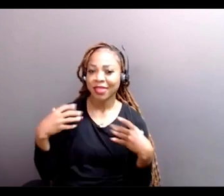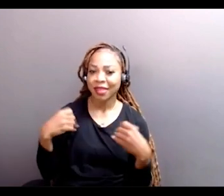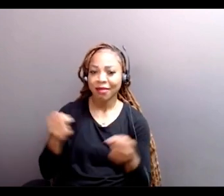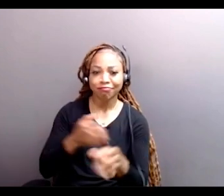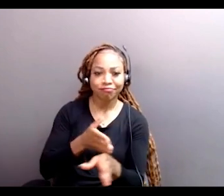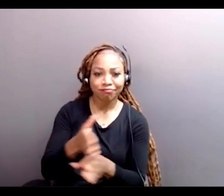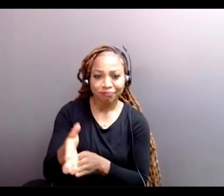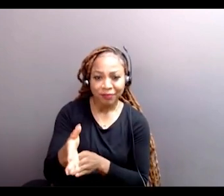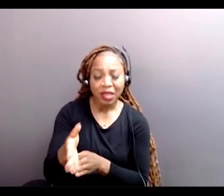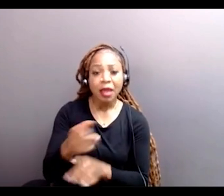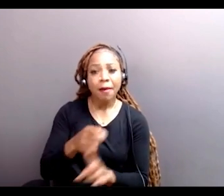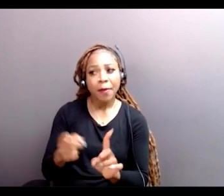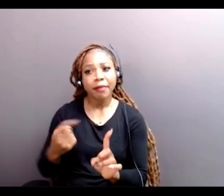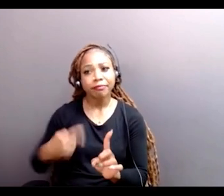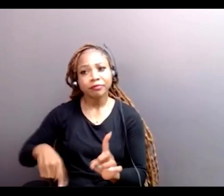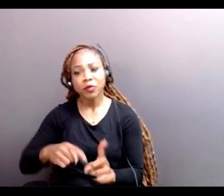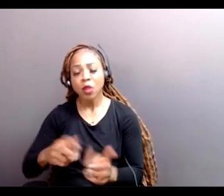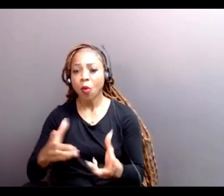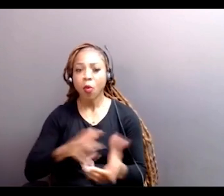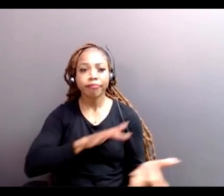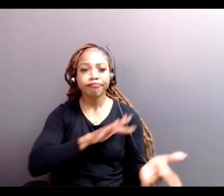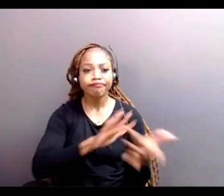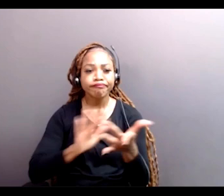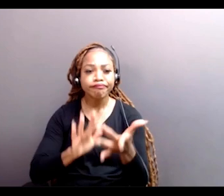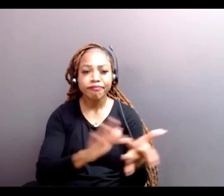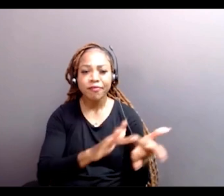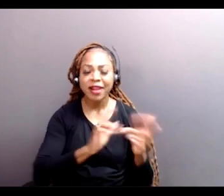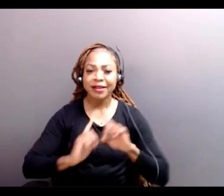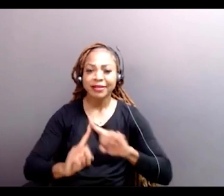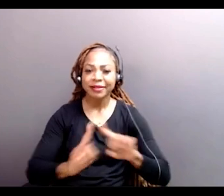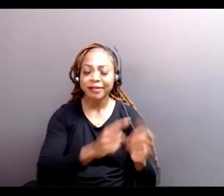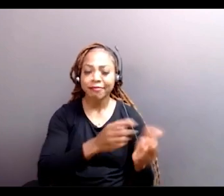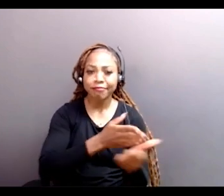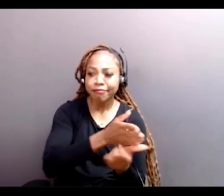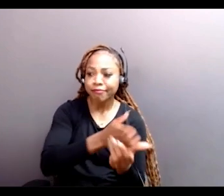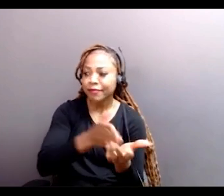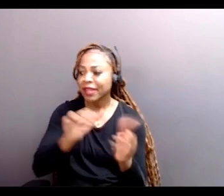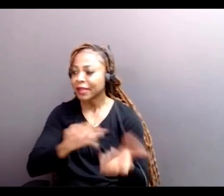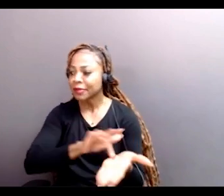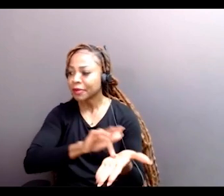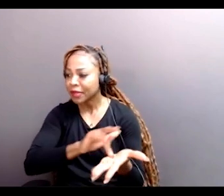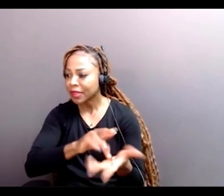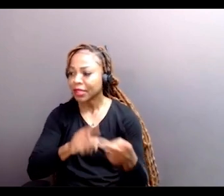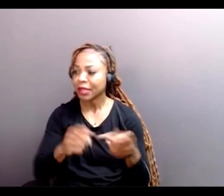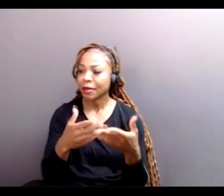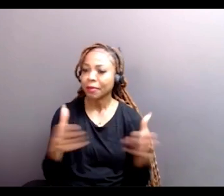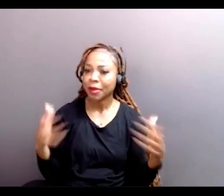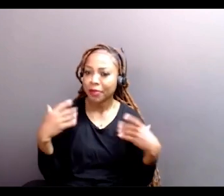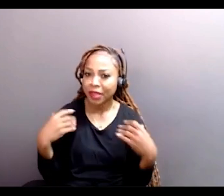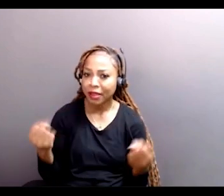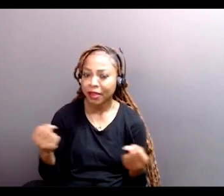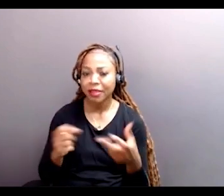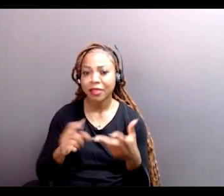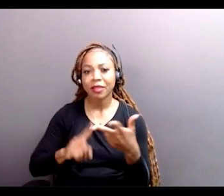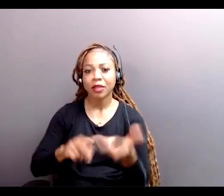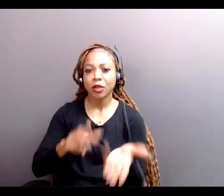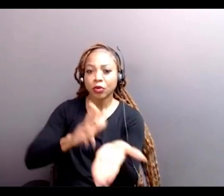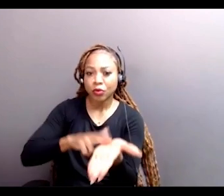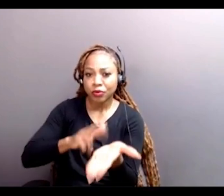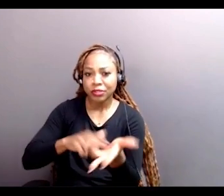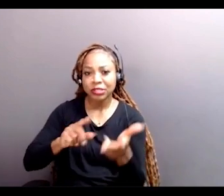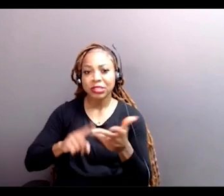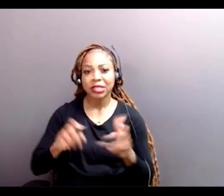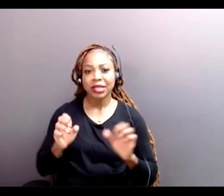very deliberate to reach out to a multidisciplinary audience, people who are in medicine, in public health, in nursing, people who are